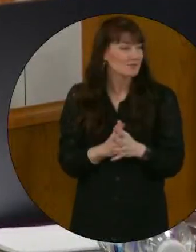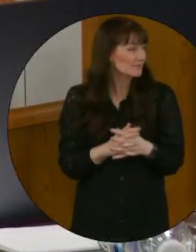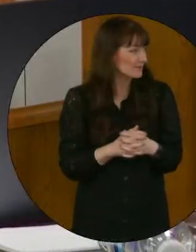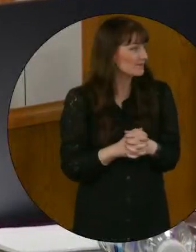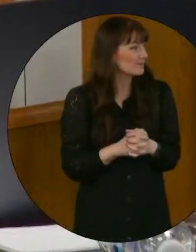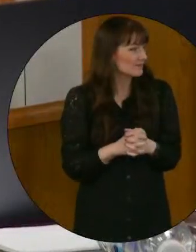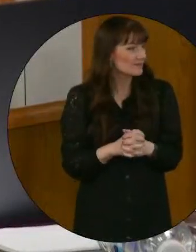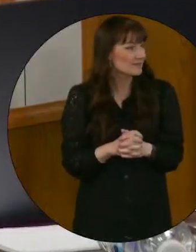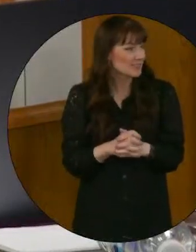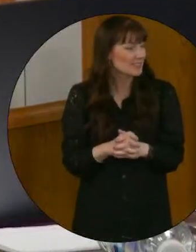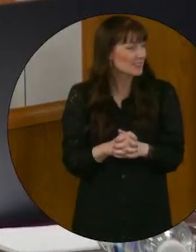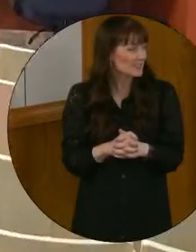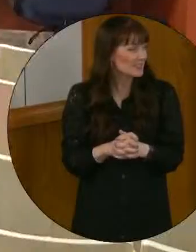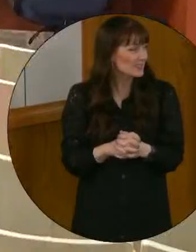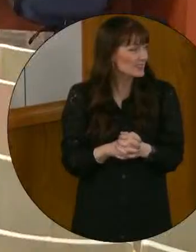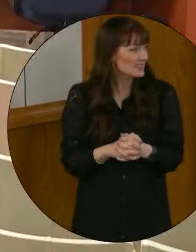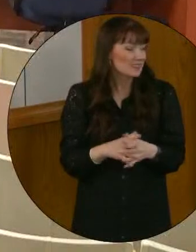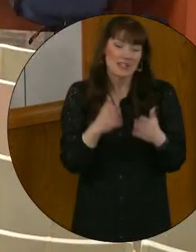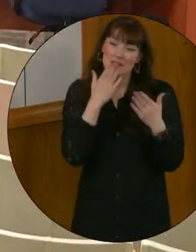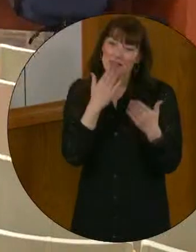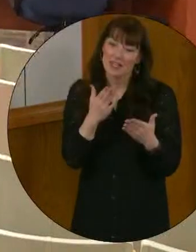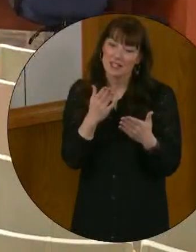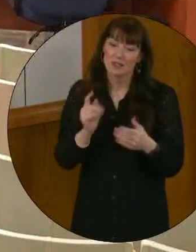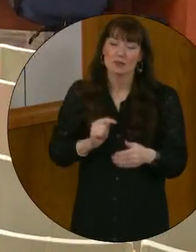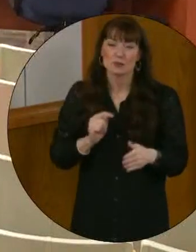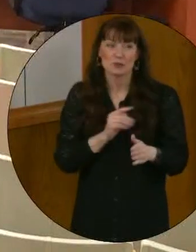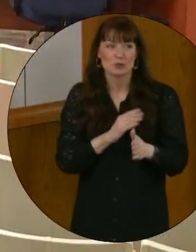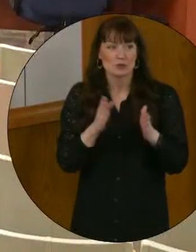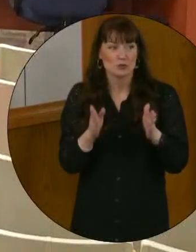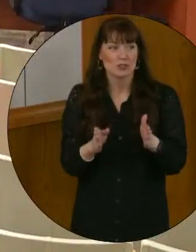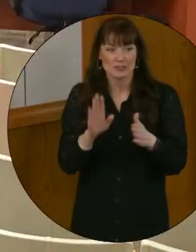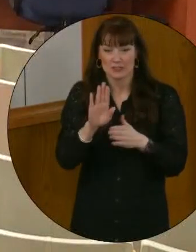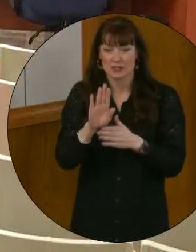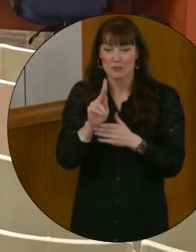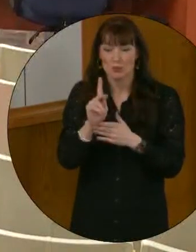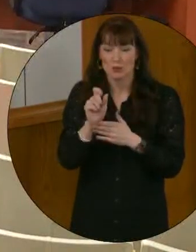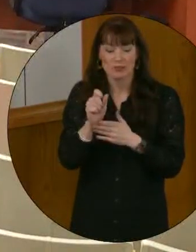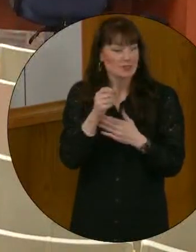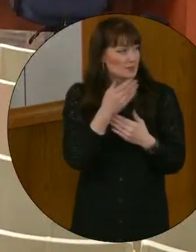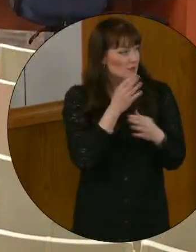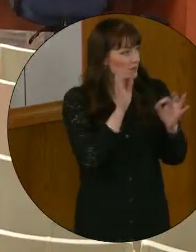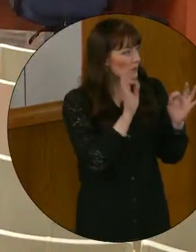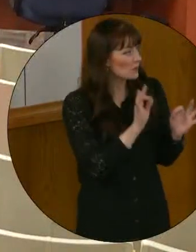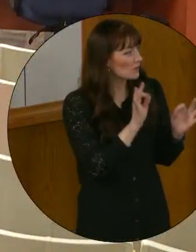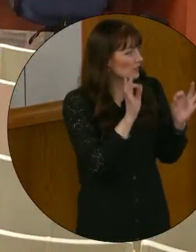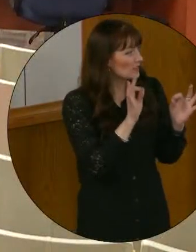on it. Thank you, Trustee Brooks. Perfect.